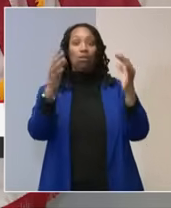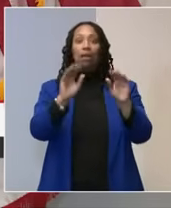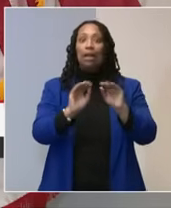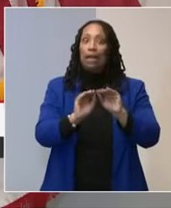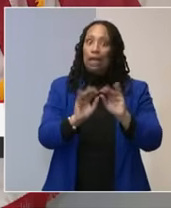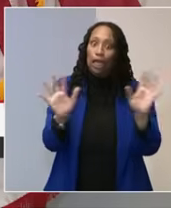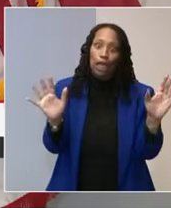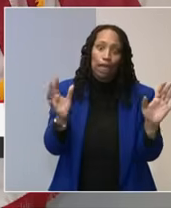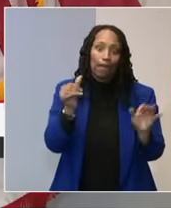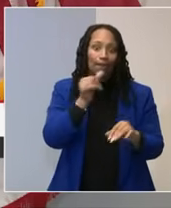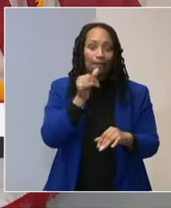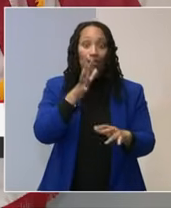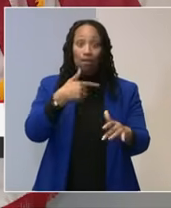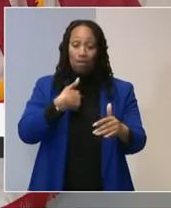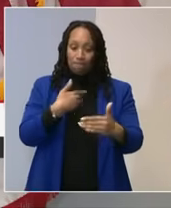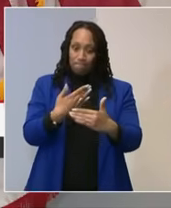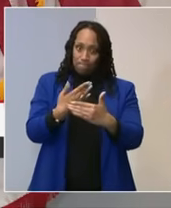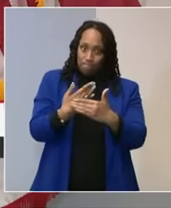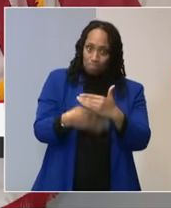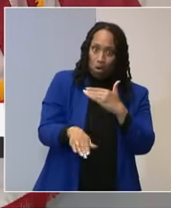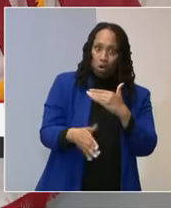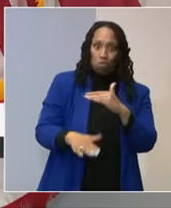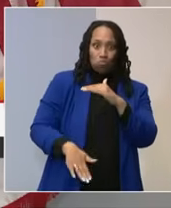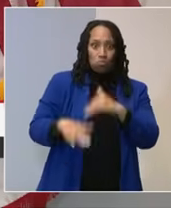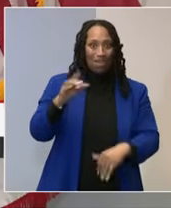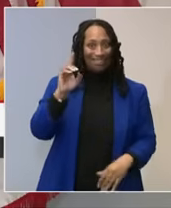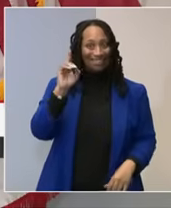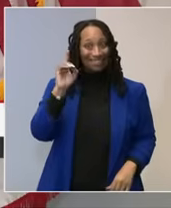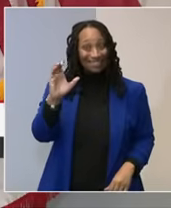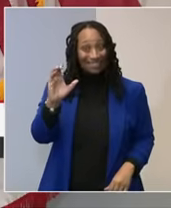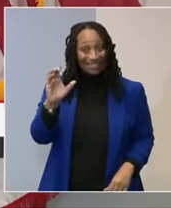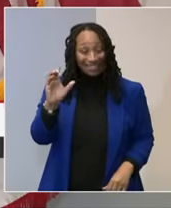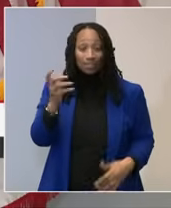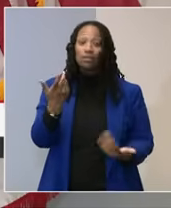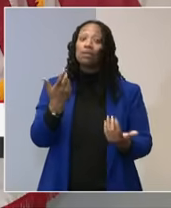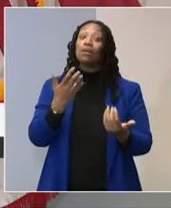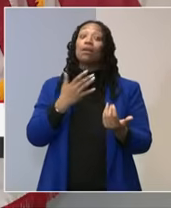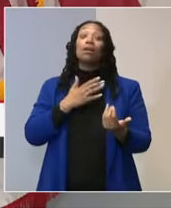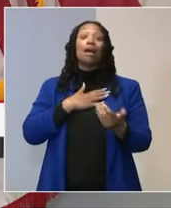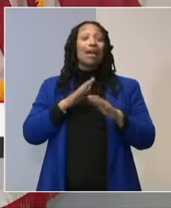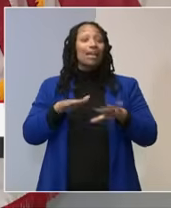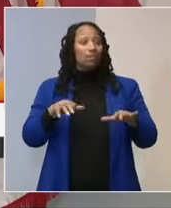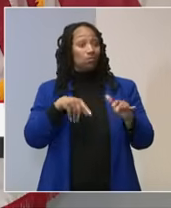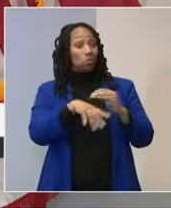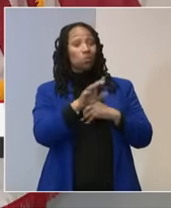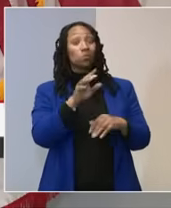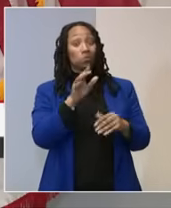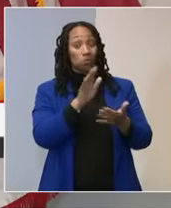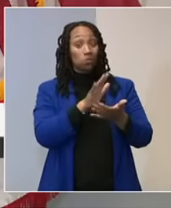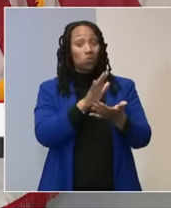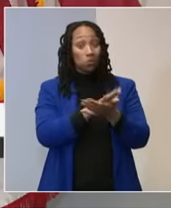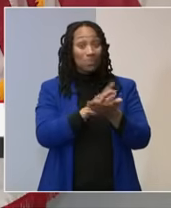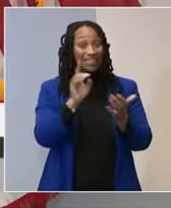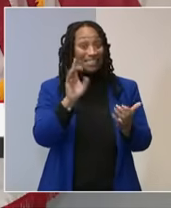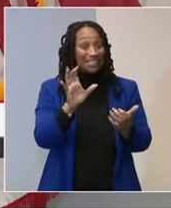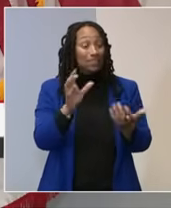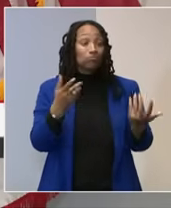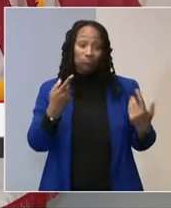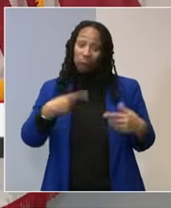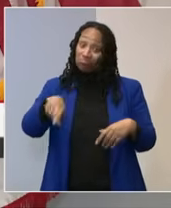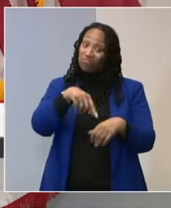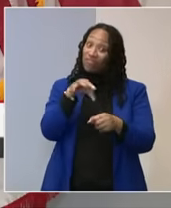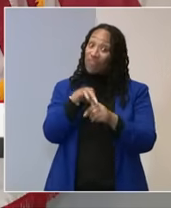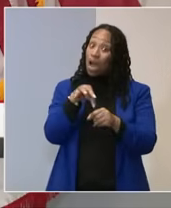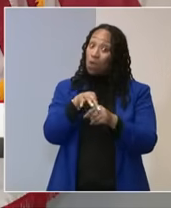Washingtonian. I have a kid in school, and I vote. So I am going to be watching, and I do